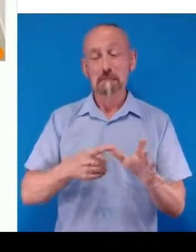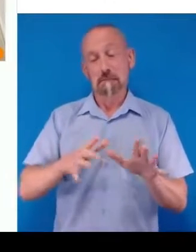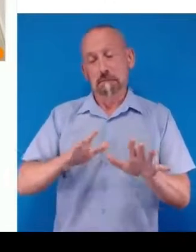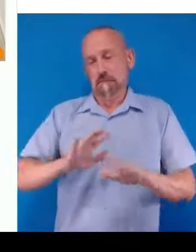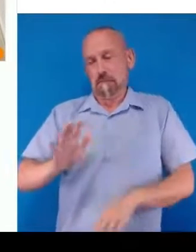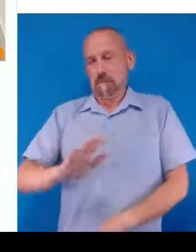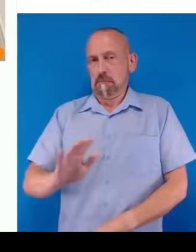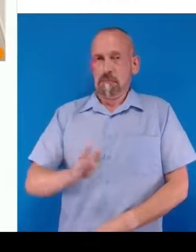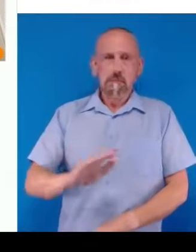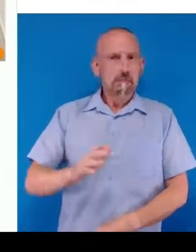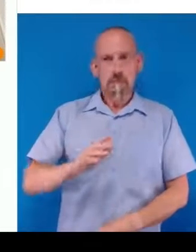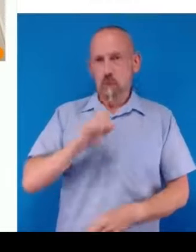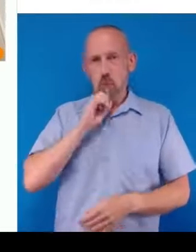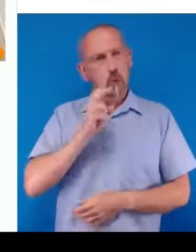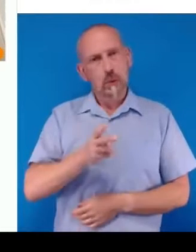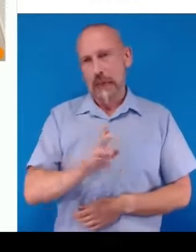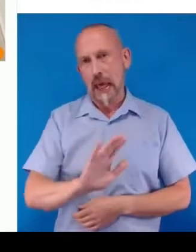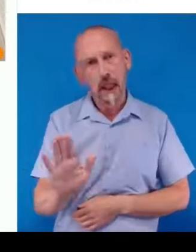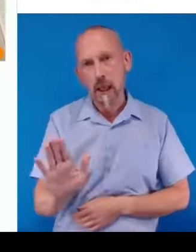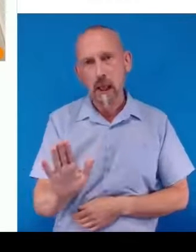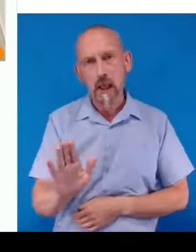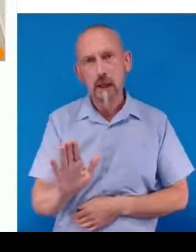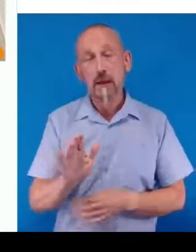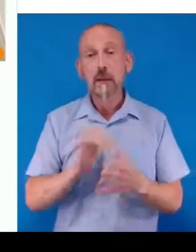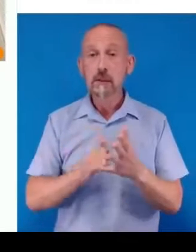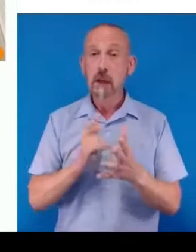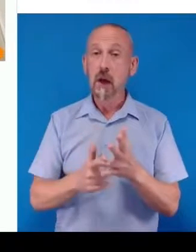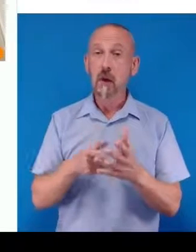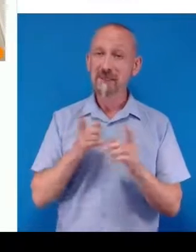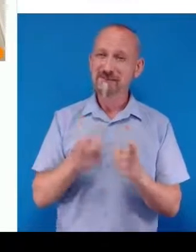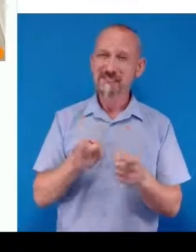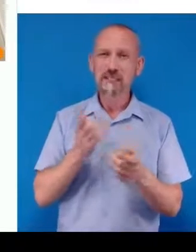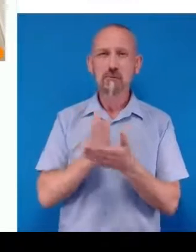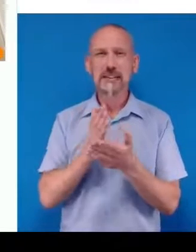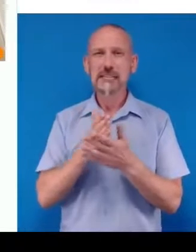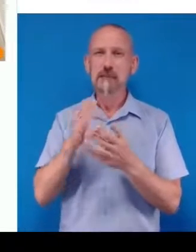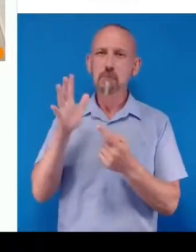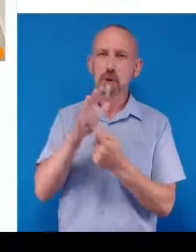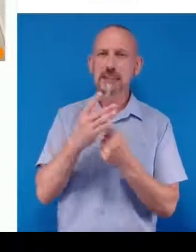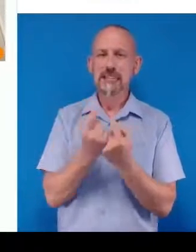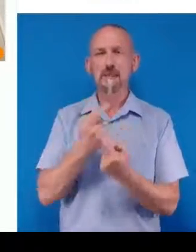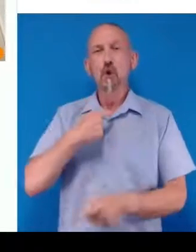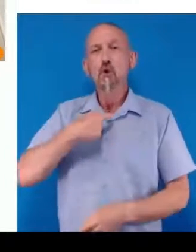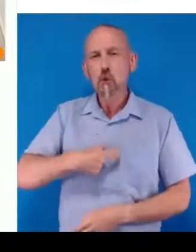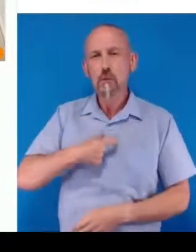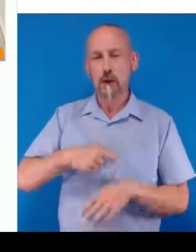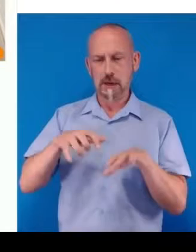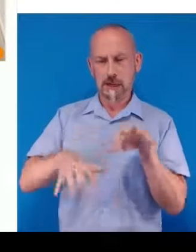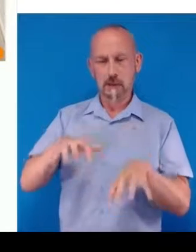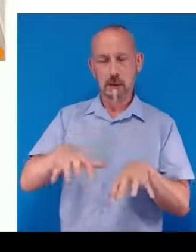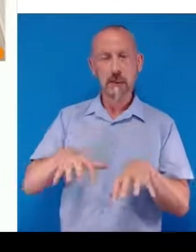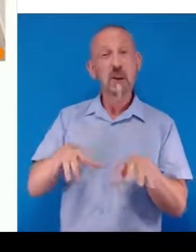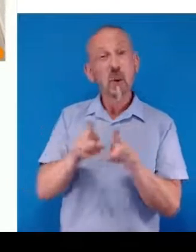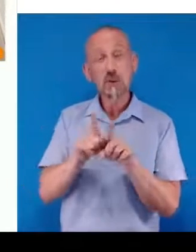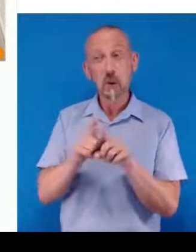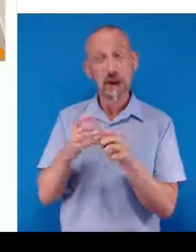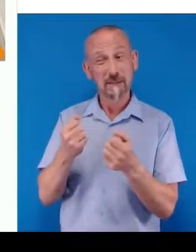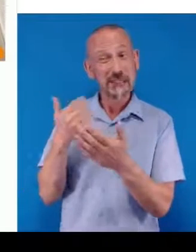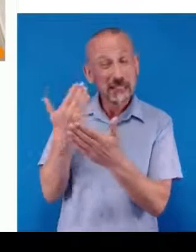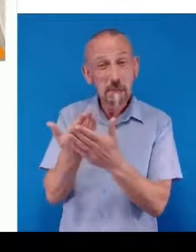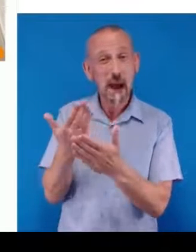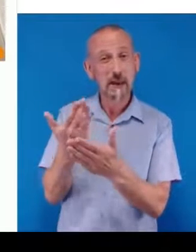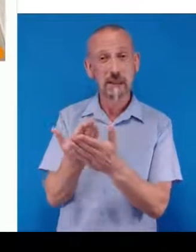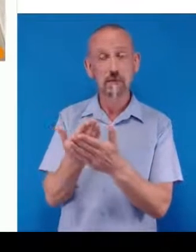good quality human communication professionals, and the demand for kind of sign language and international sign language